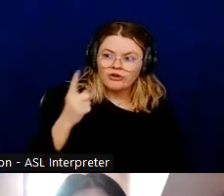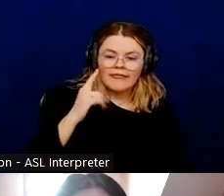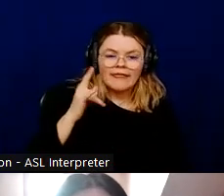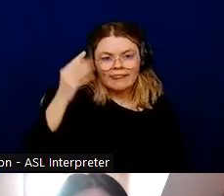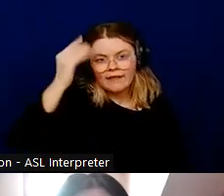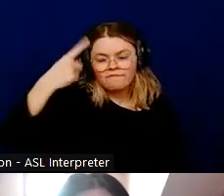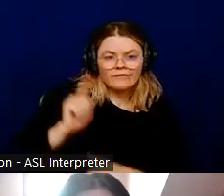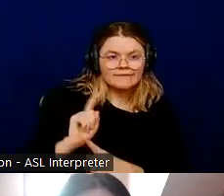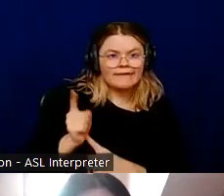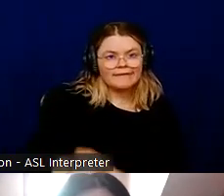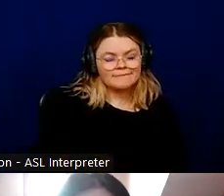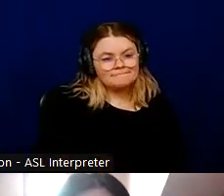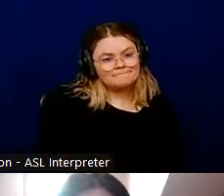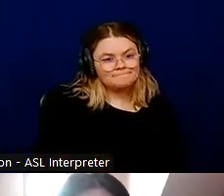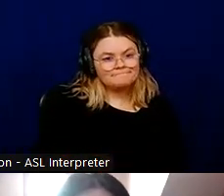second!